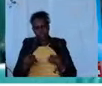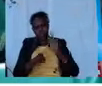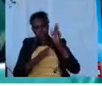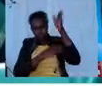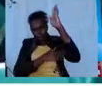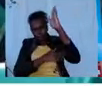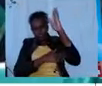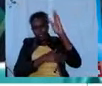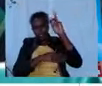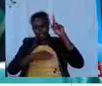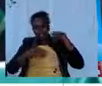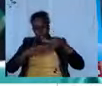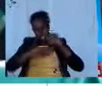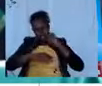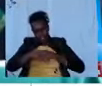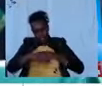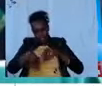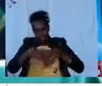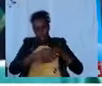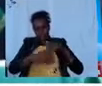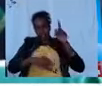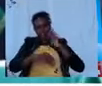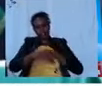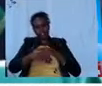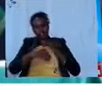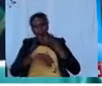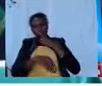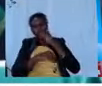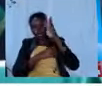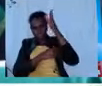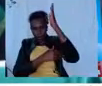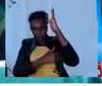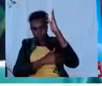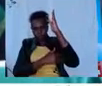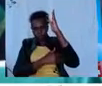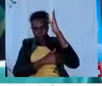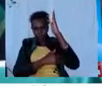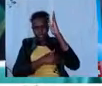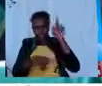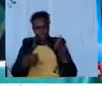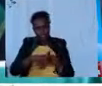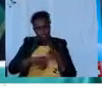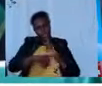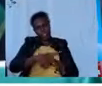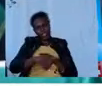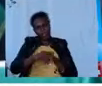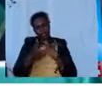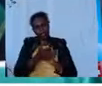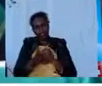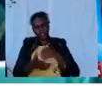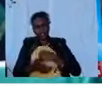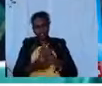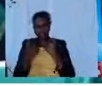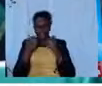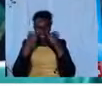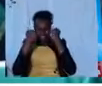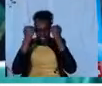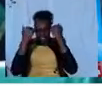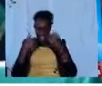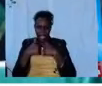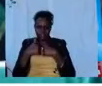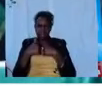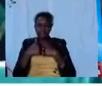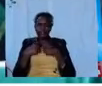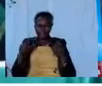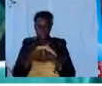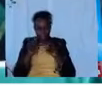In seasons and out of seasons, you are God. In times, Lord, when we are distressed, you remain